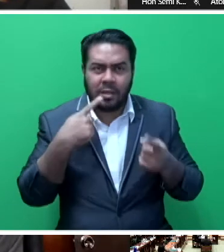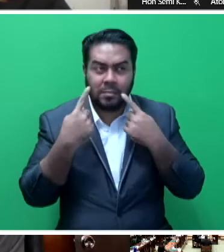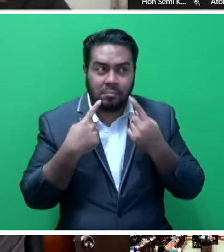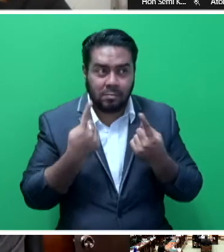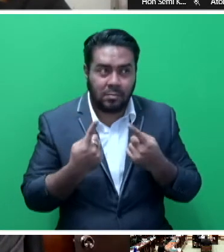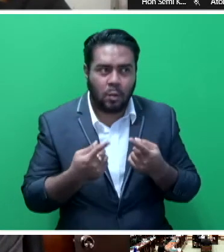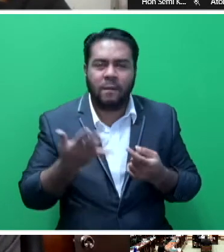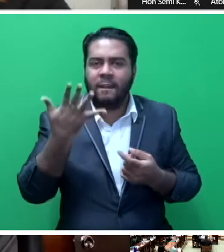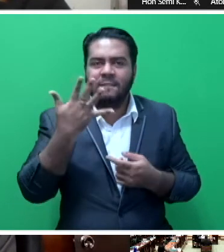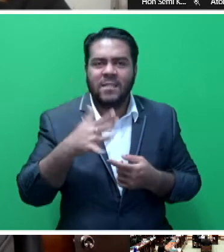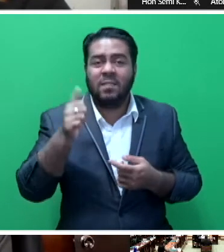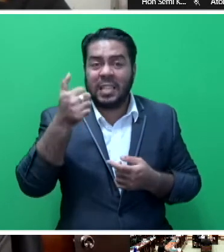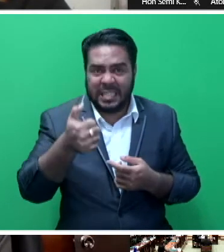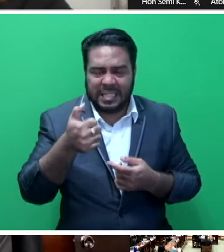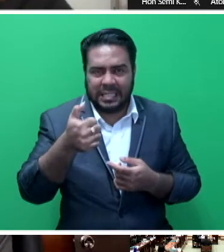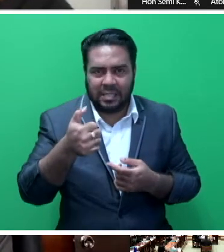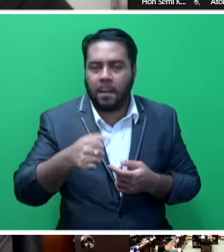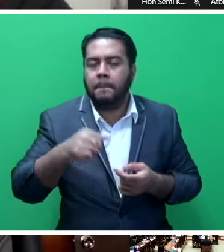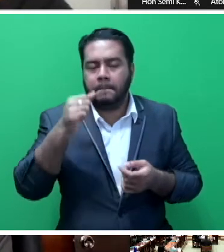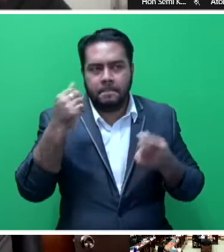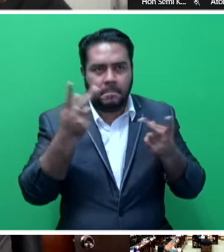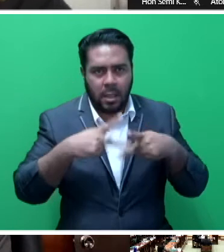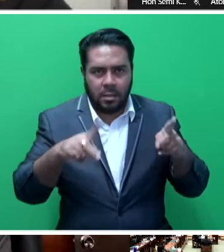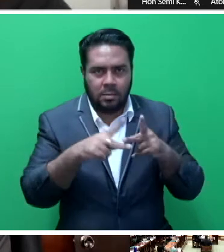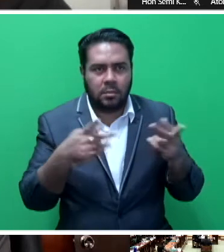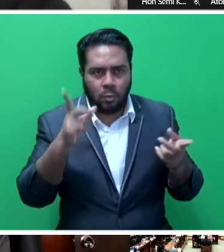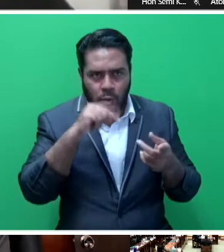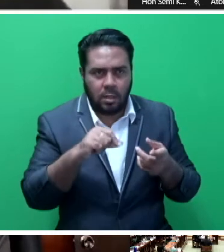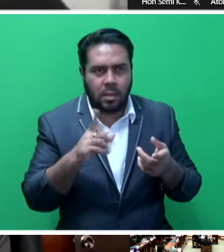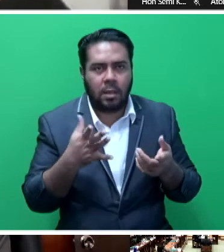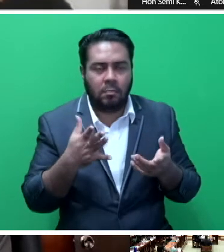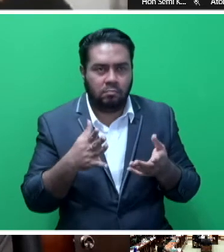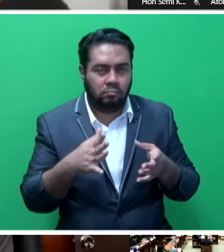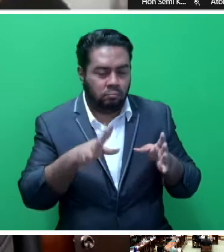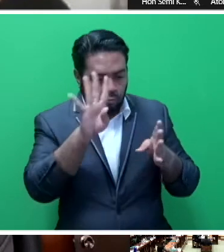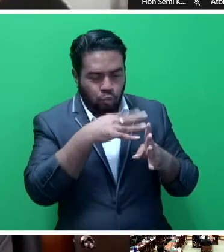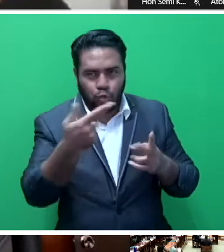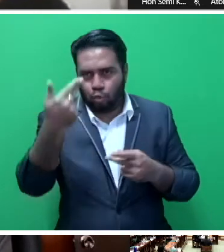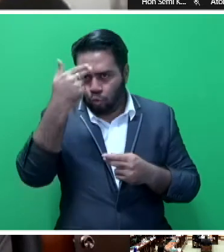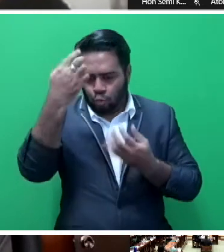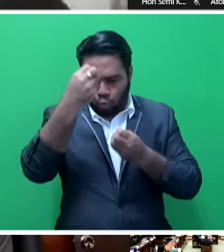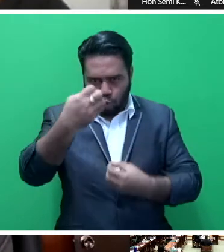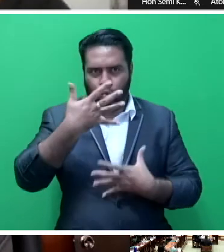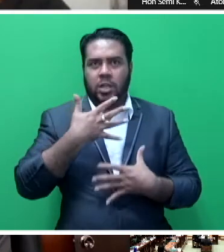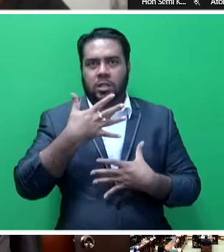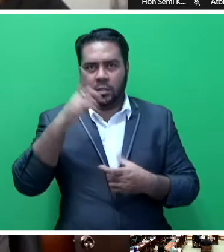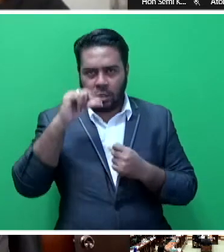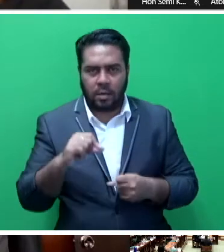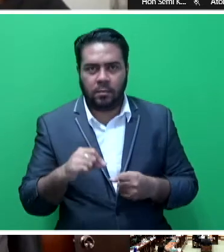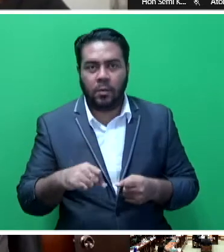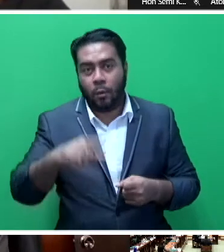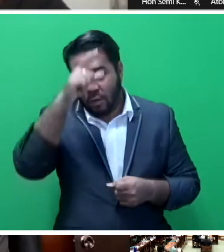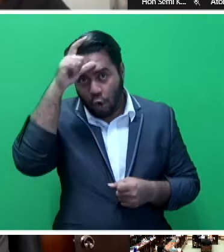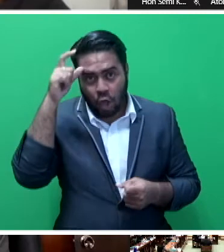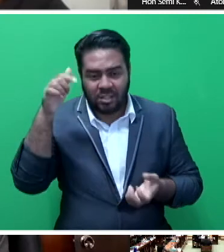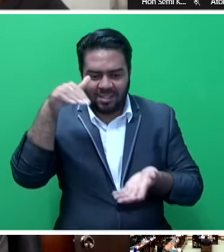56 active sites for screening clinics outside or beside our health facilities. Our nursing stations and health